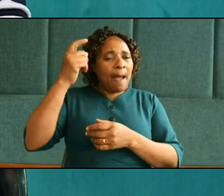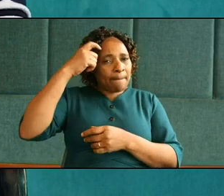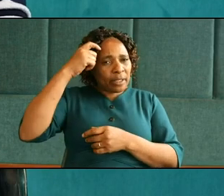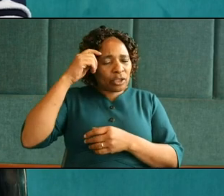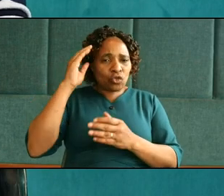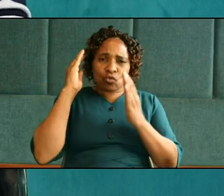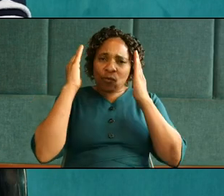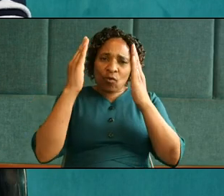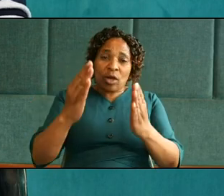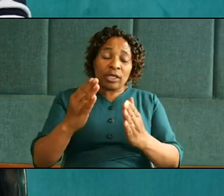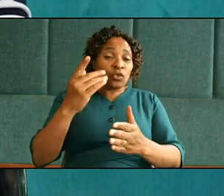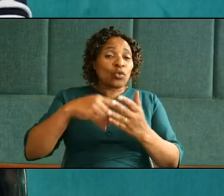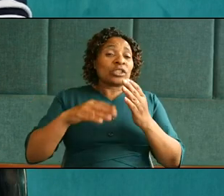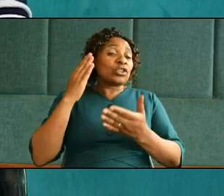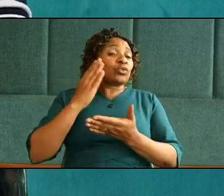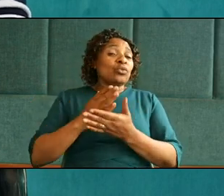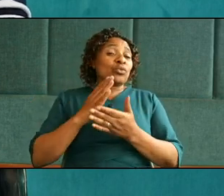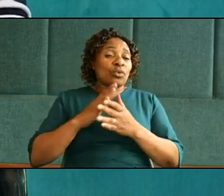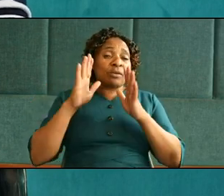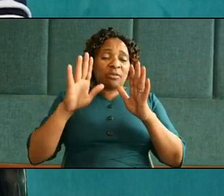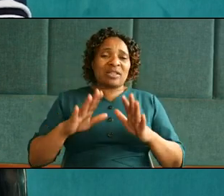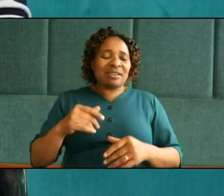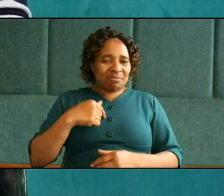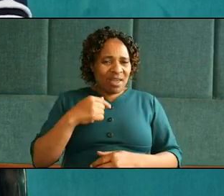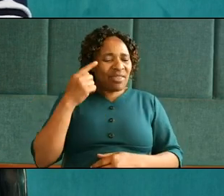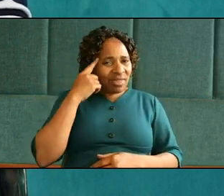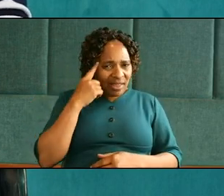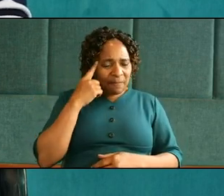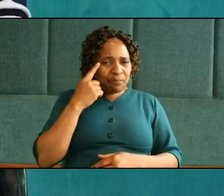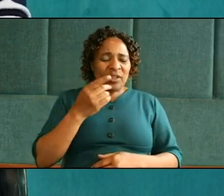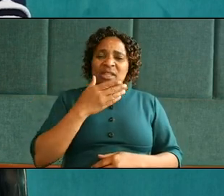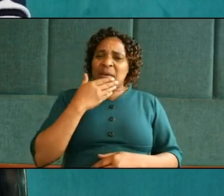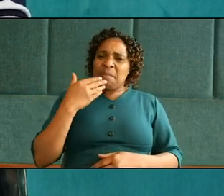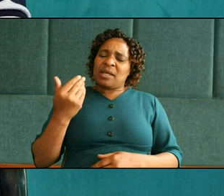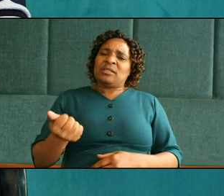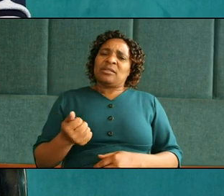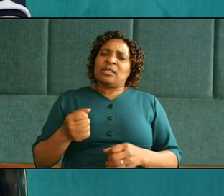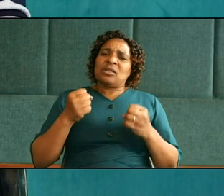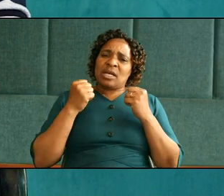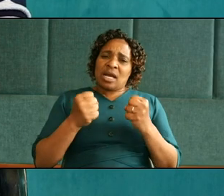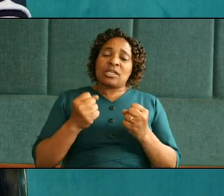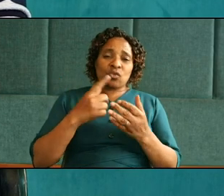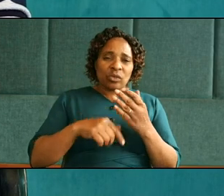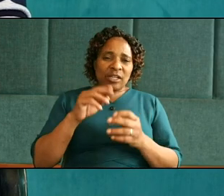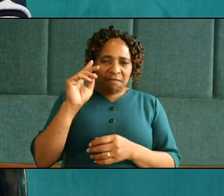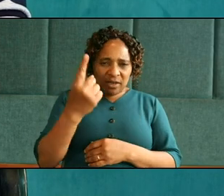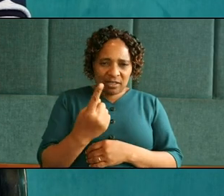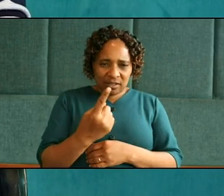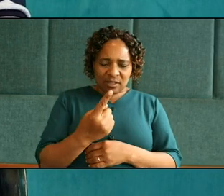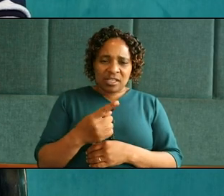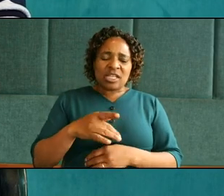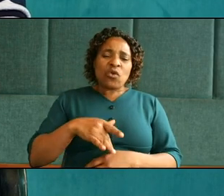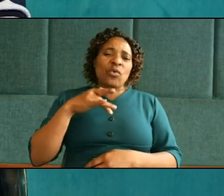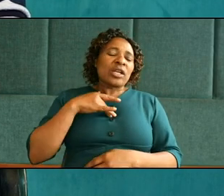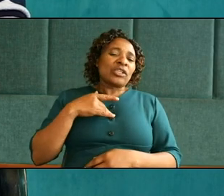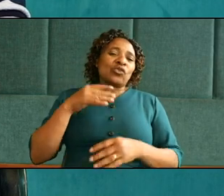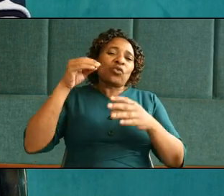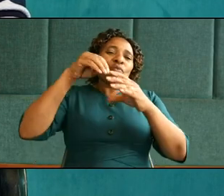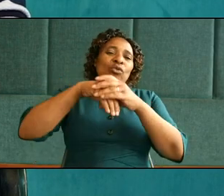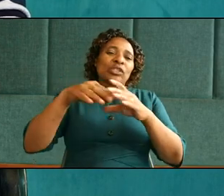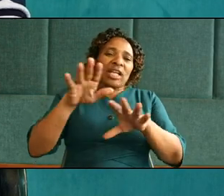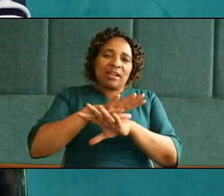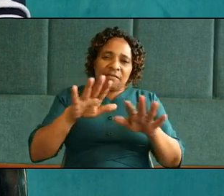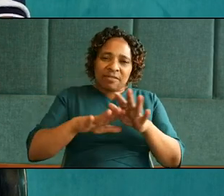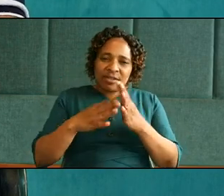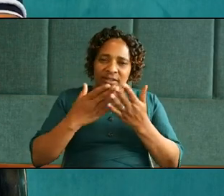on what's truly important. I think that the best definition for courage here is the first one, the willingness to put everything